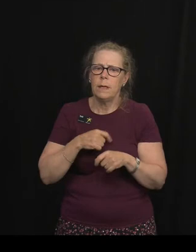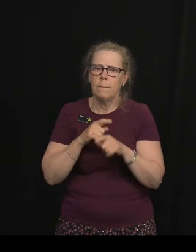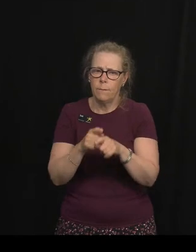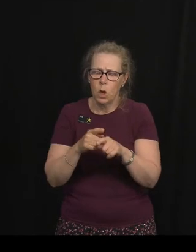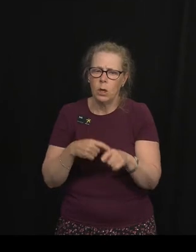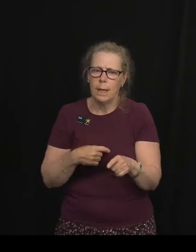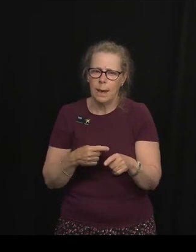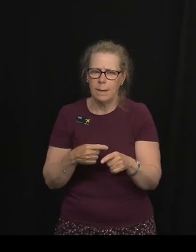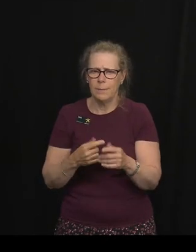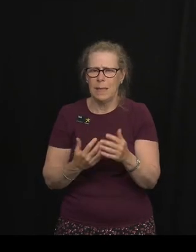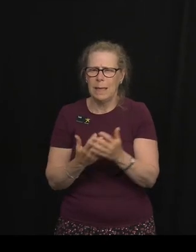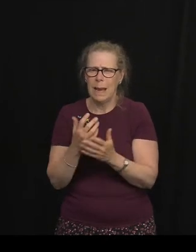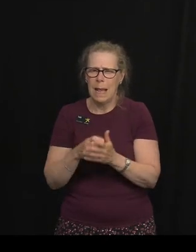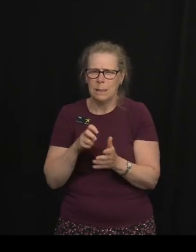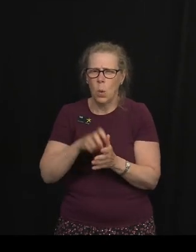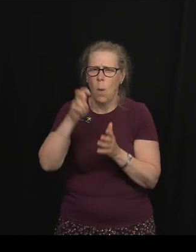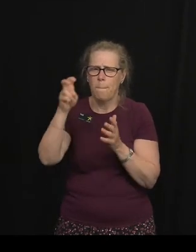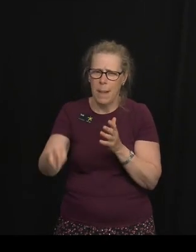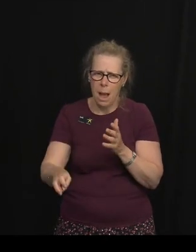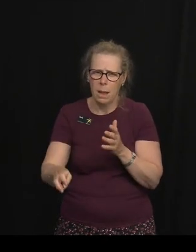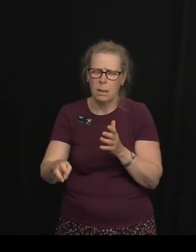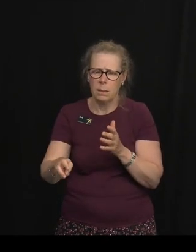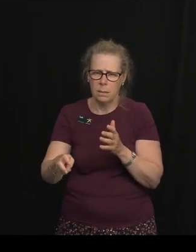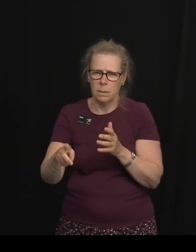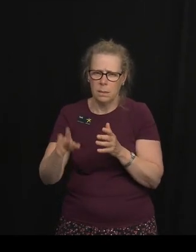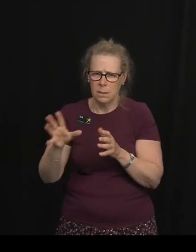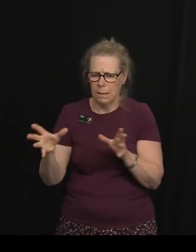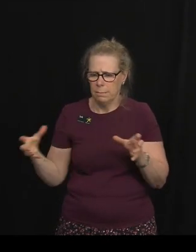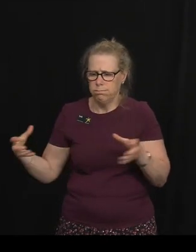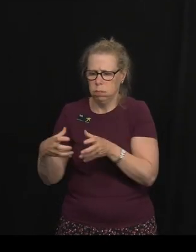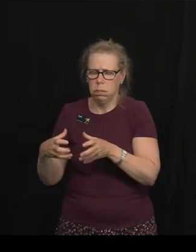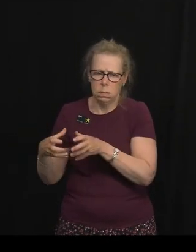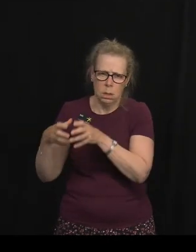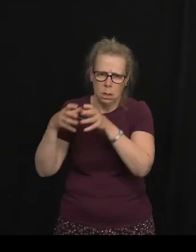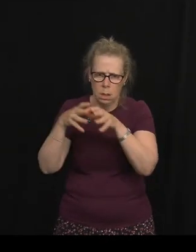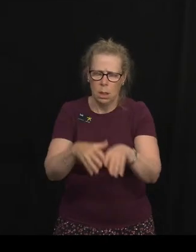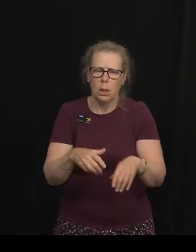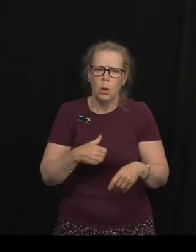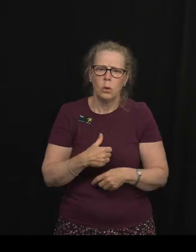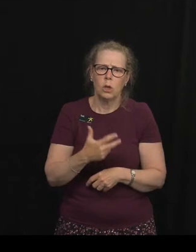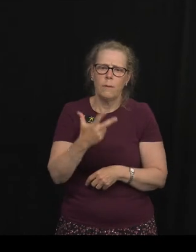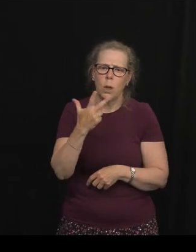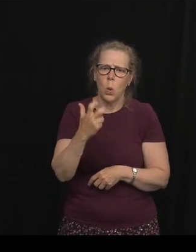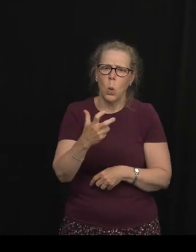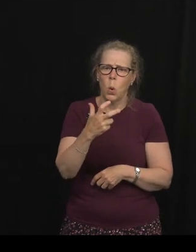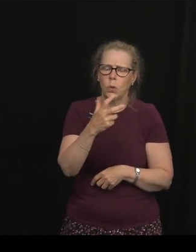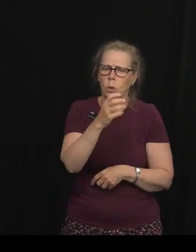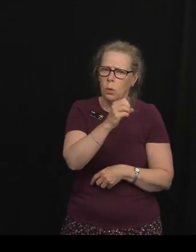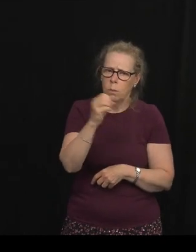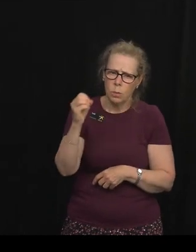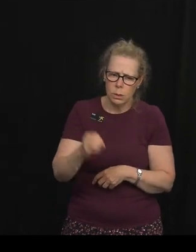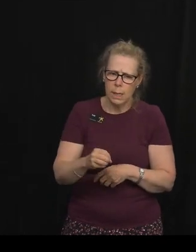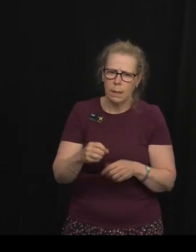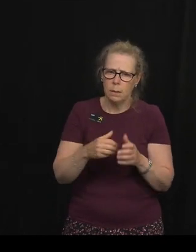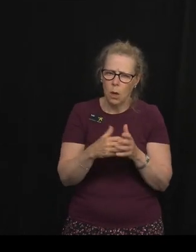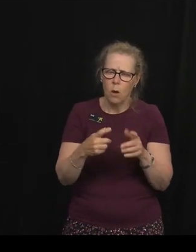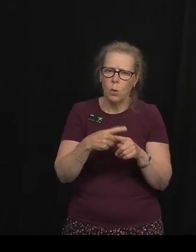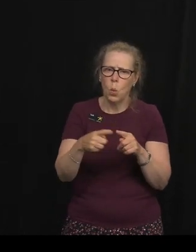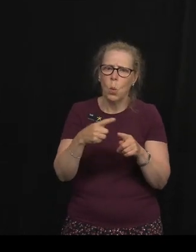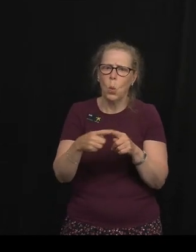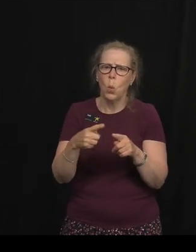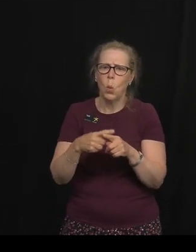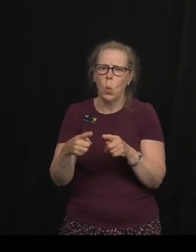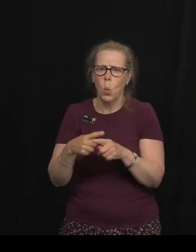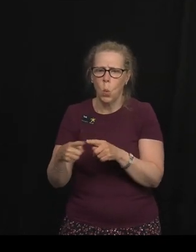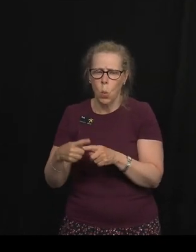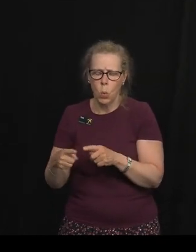Swedish. And then we have the 80% unemployment rate from the COVID lockdowns on people below